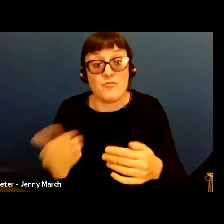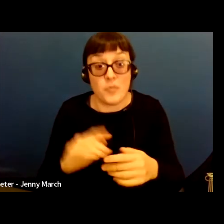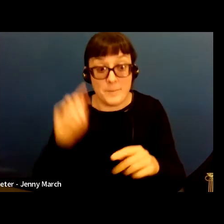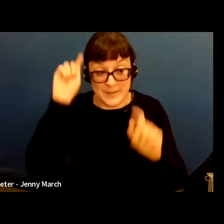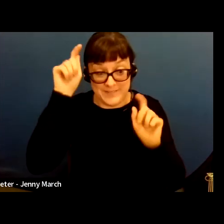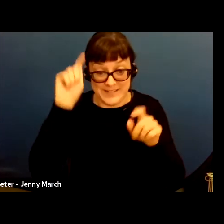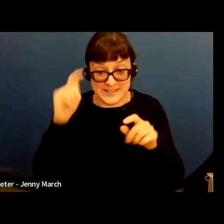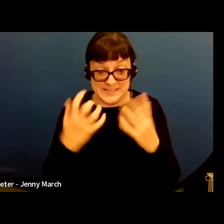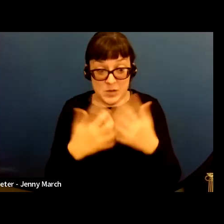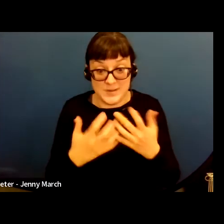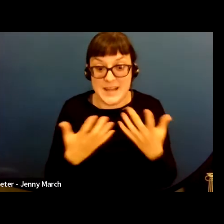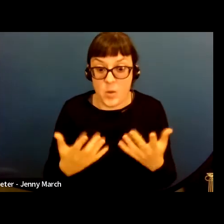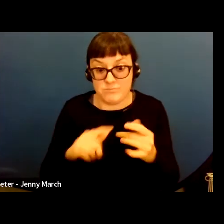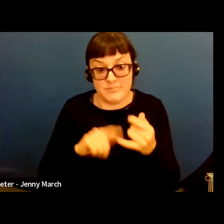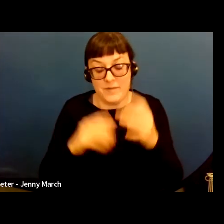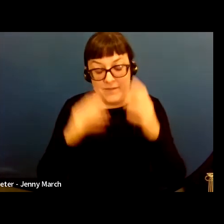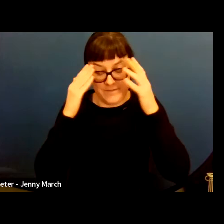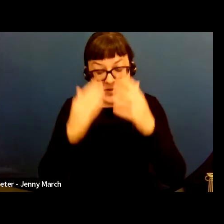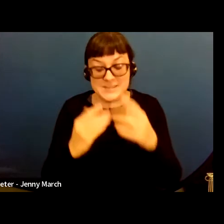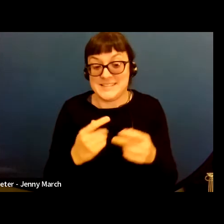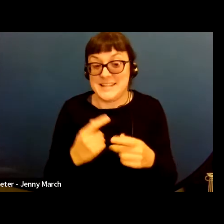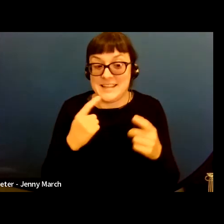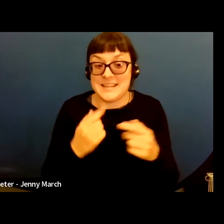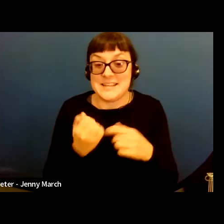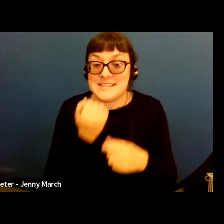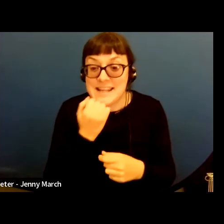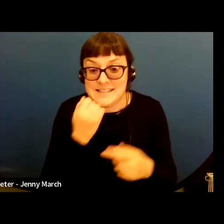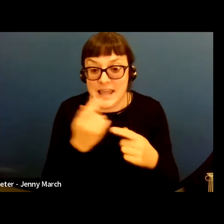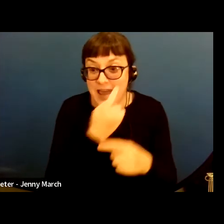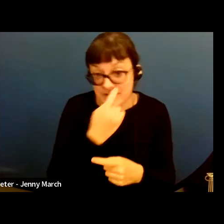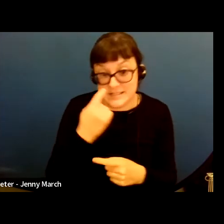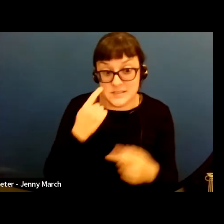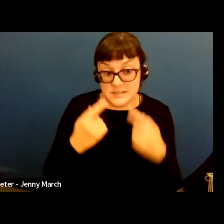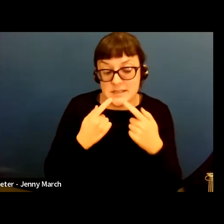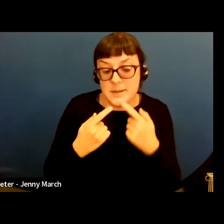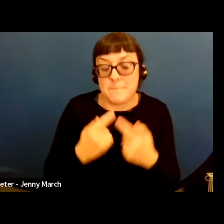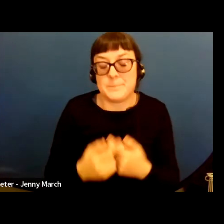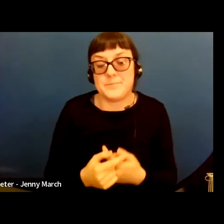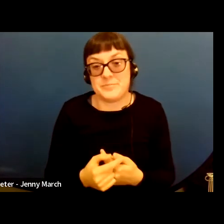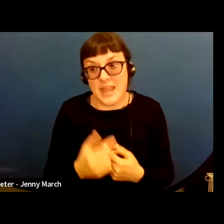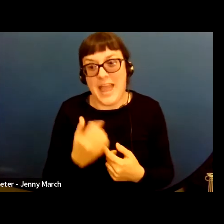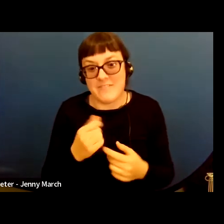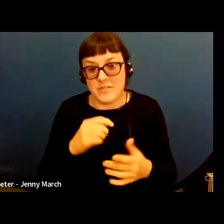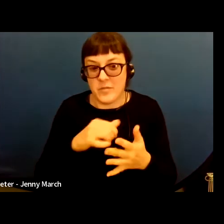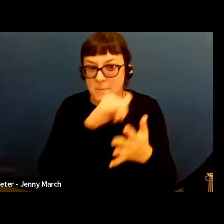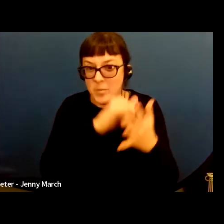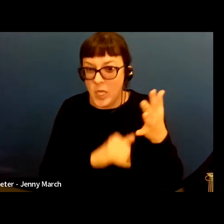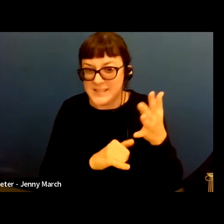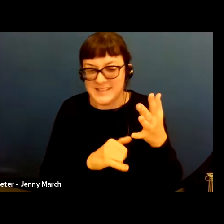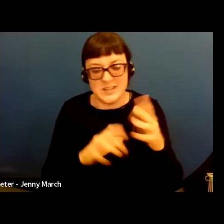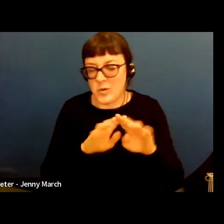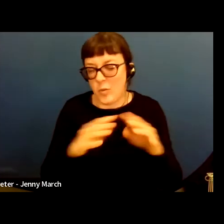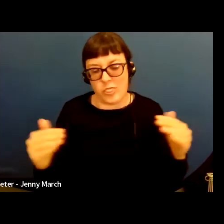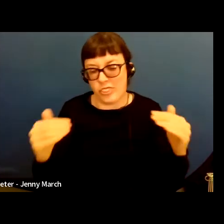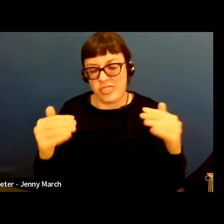the data and evidence. We have fragmented policies, and we have ministers in various countries